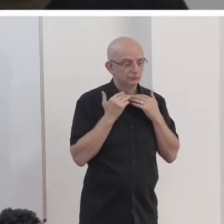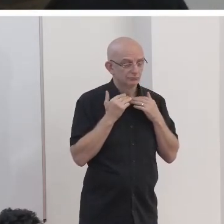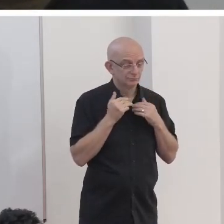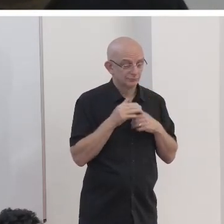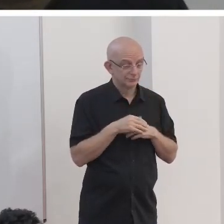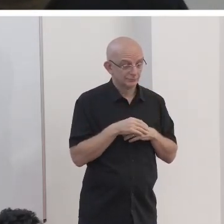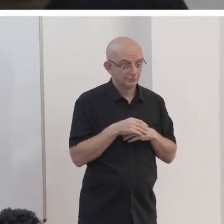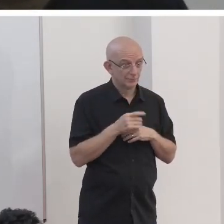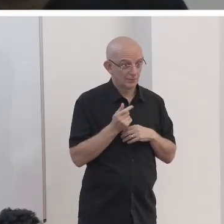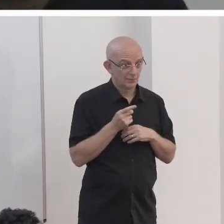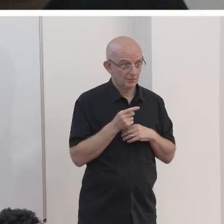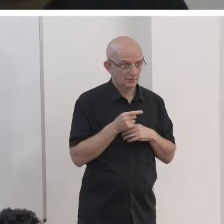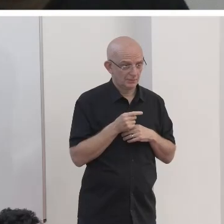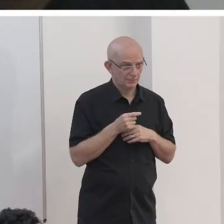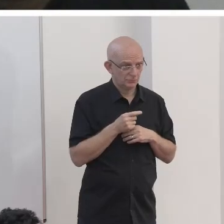Then,